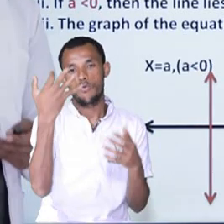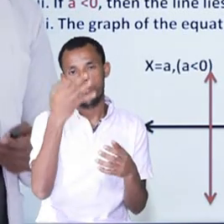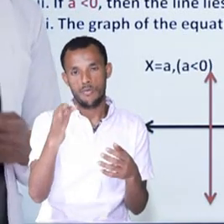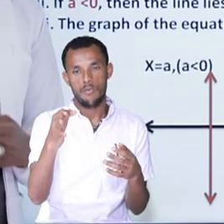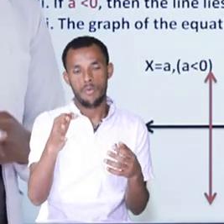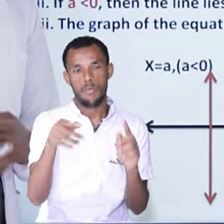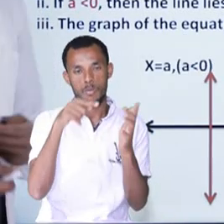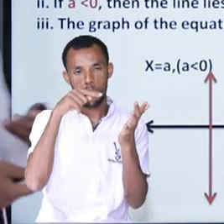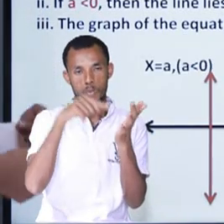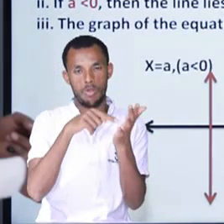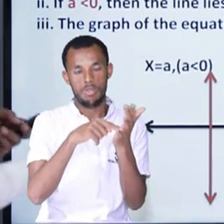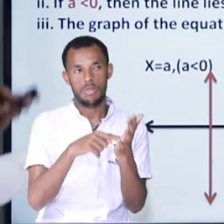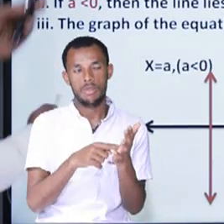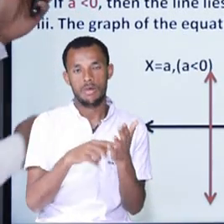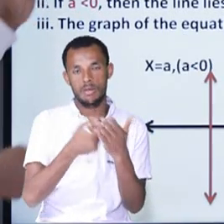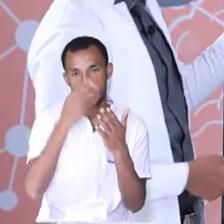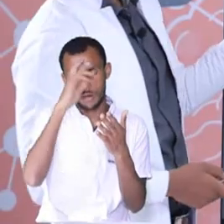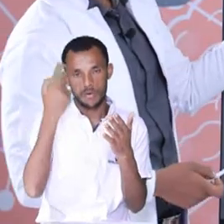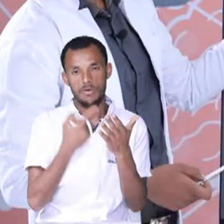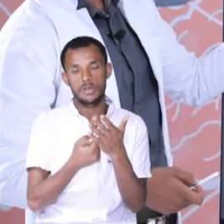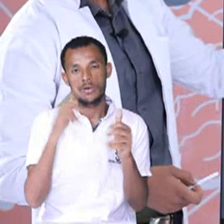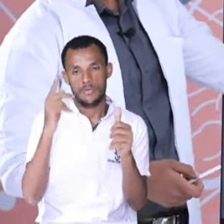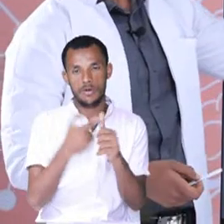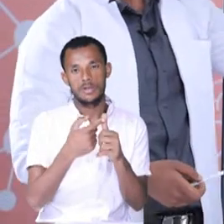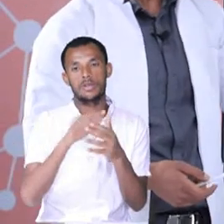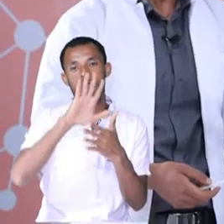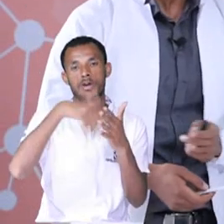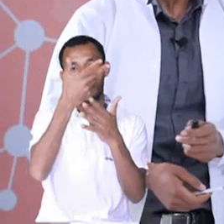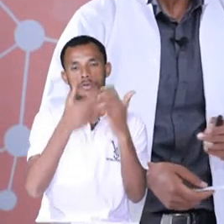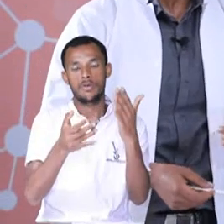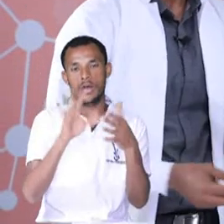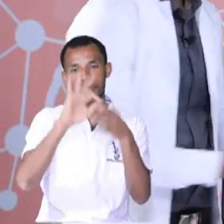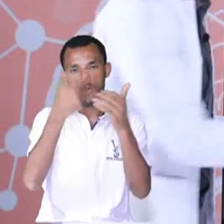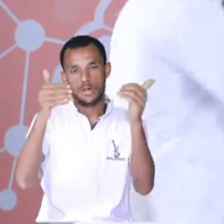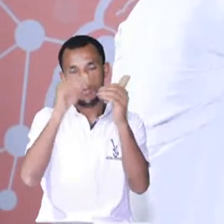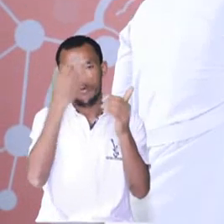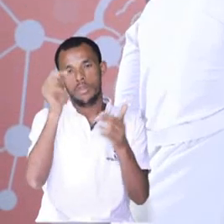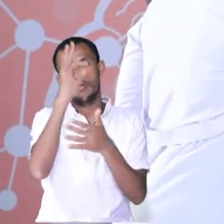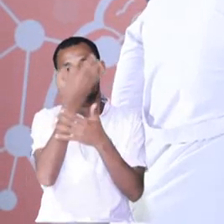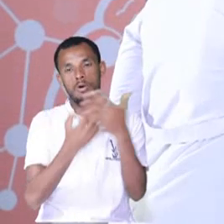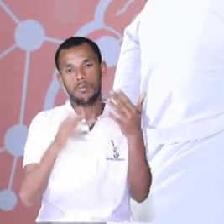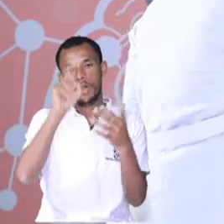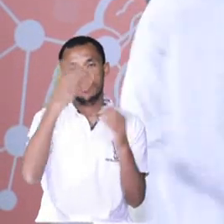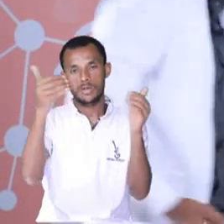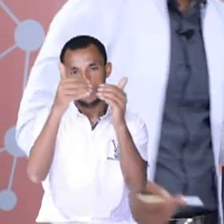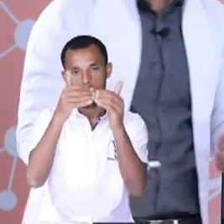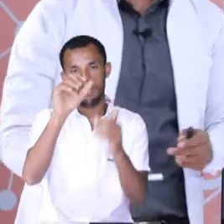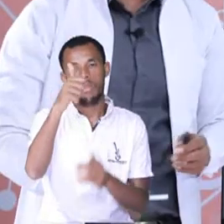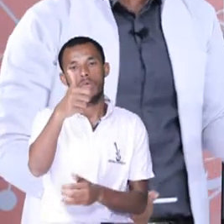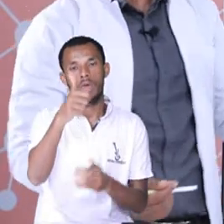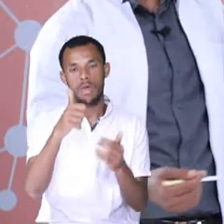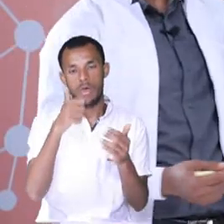of pointers. So in the case of this, the first graph is the graph of an equation of the form x is equal to